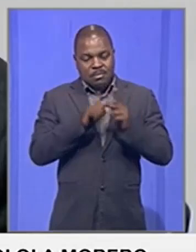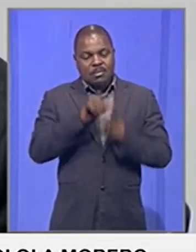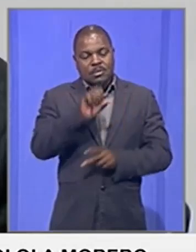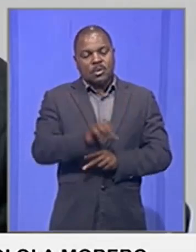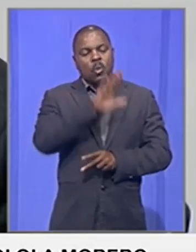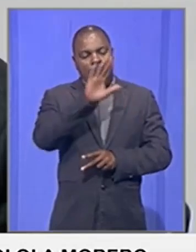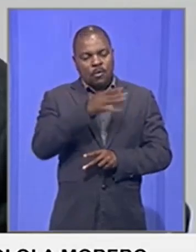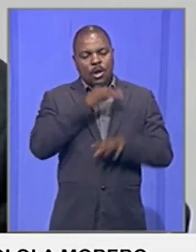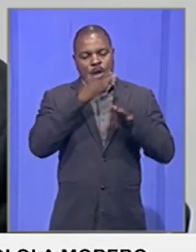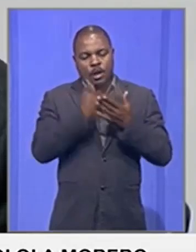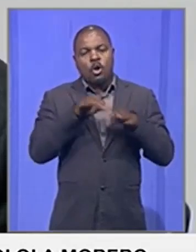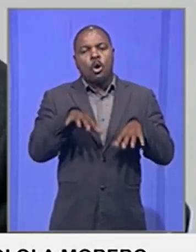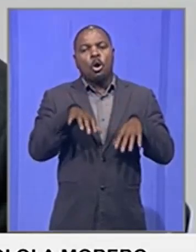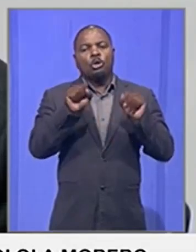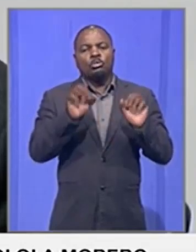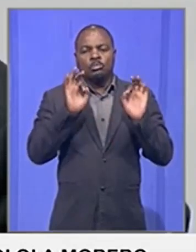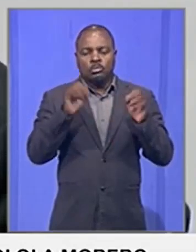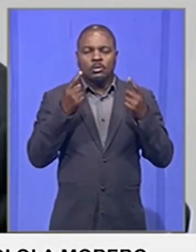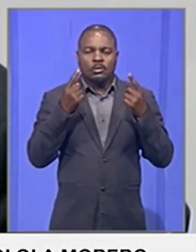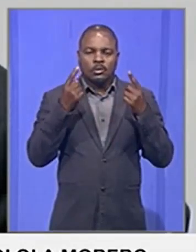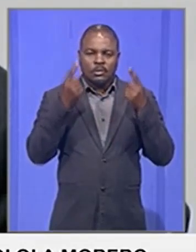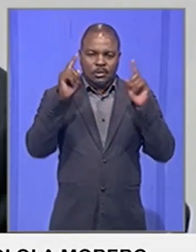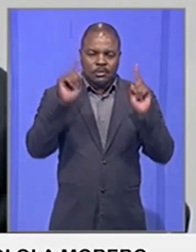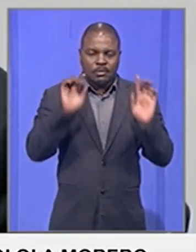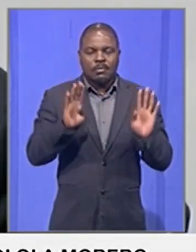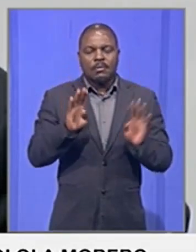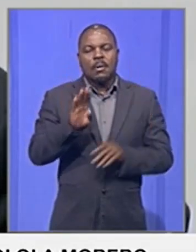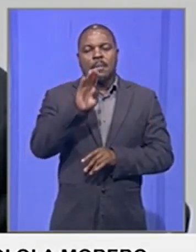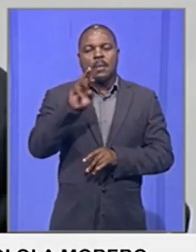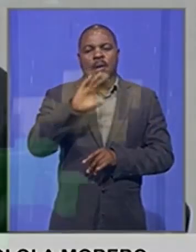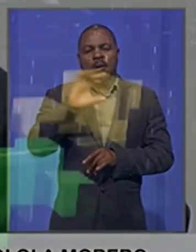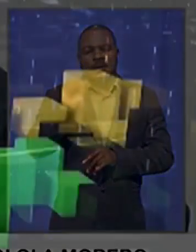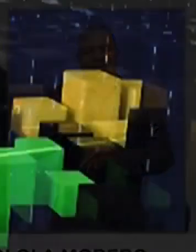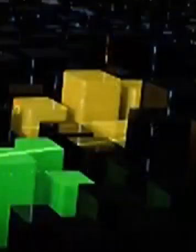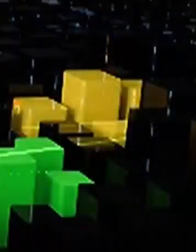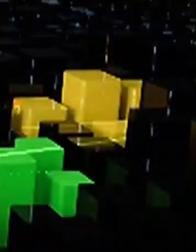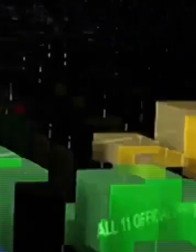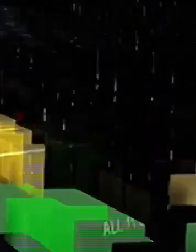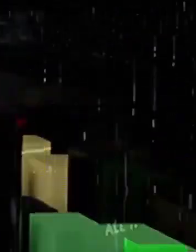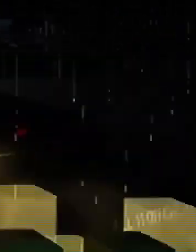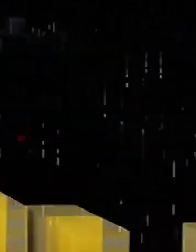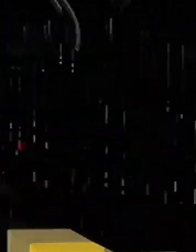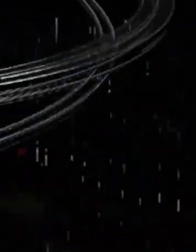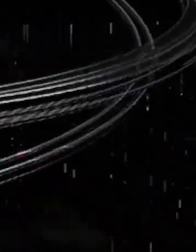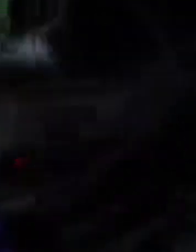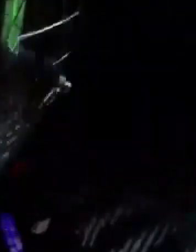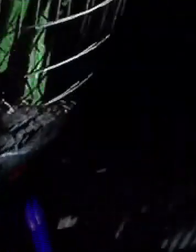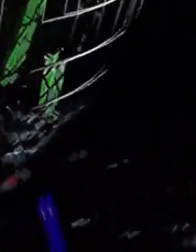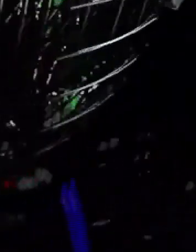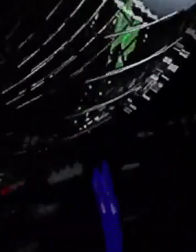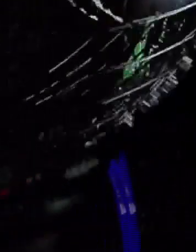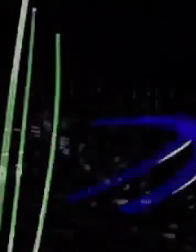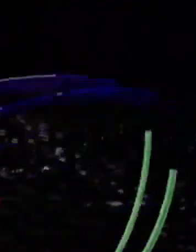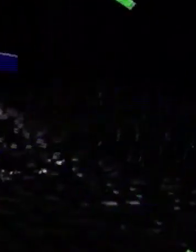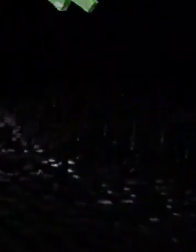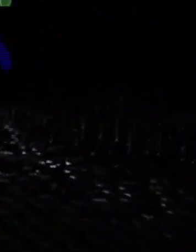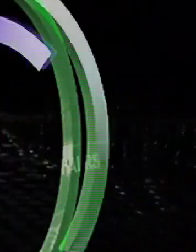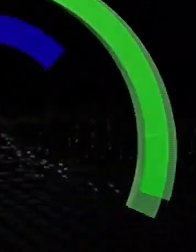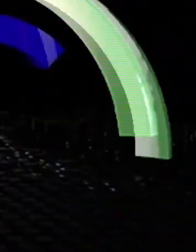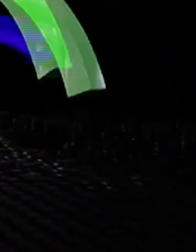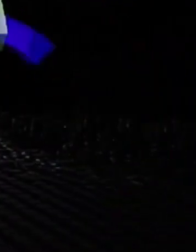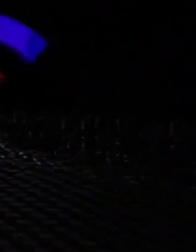undermine the intended objectives of the summit. All other issues that you've alluded to that may seem